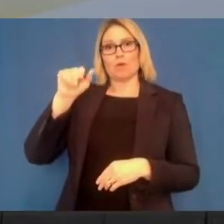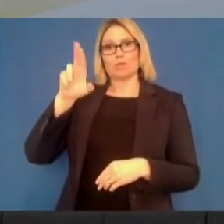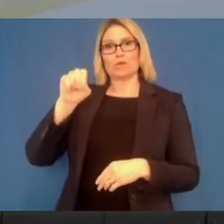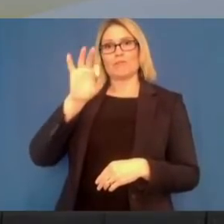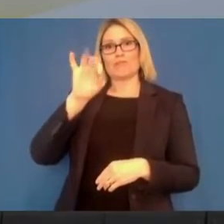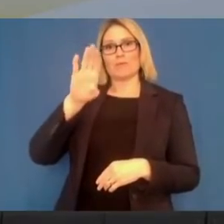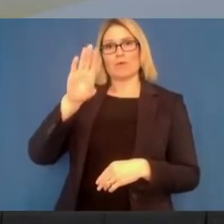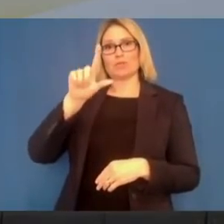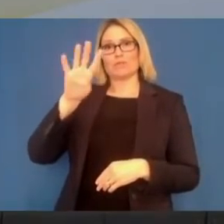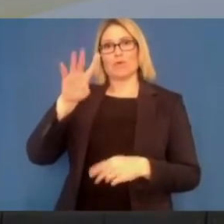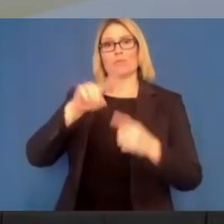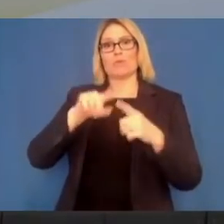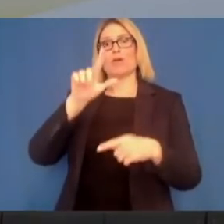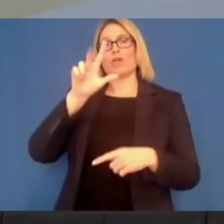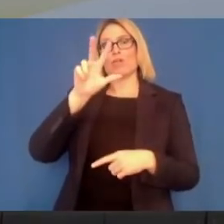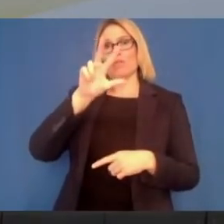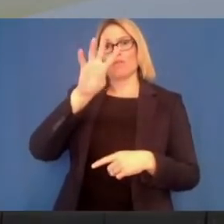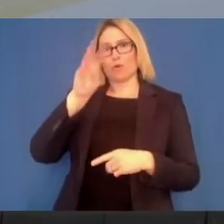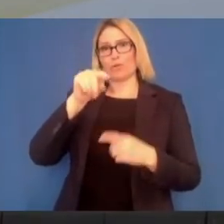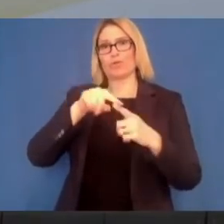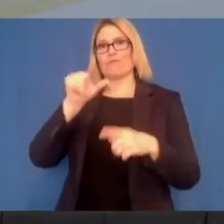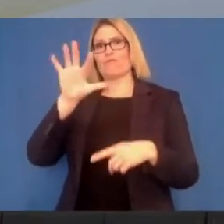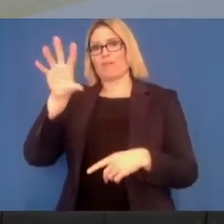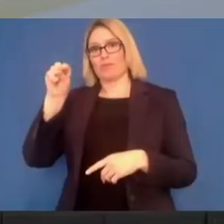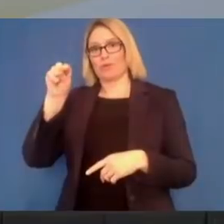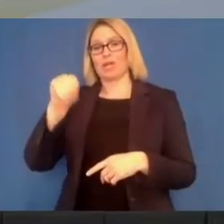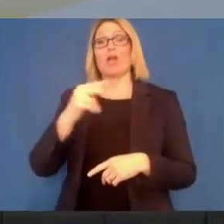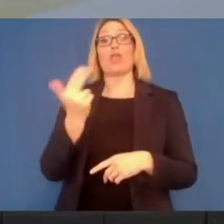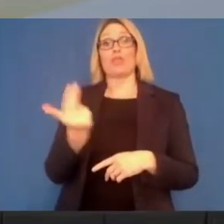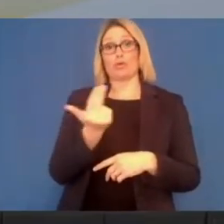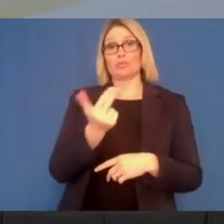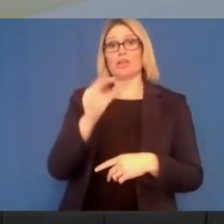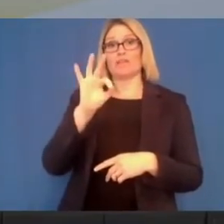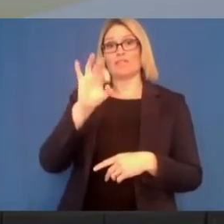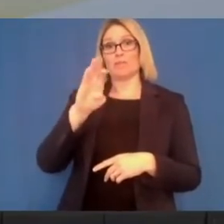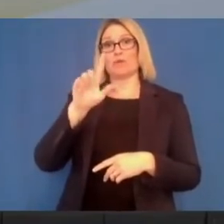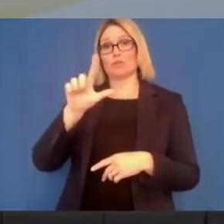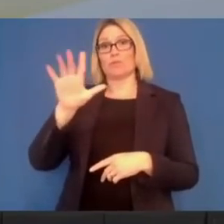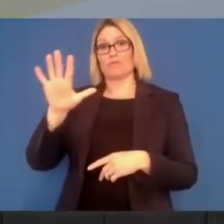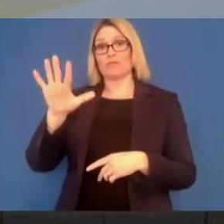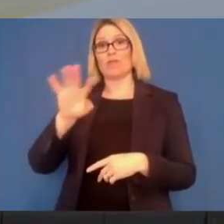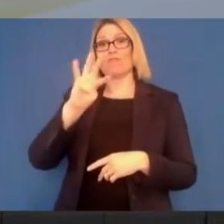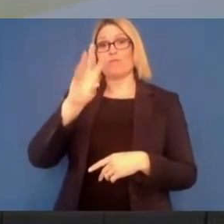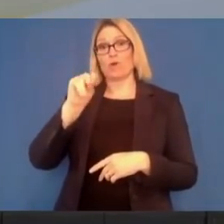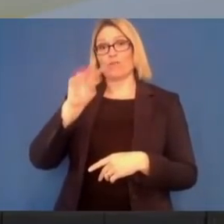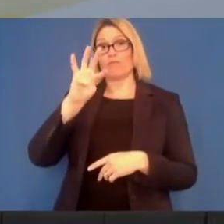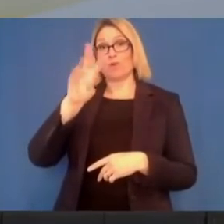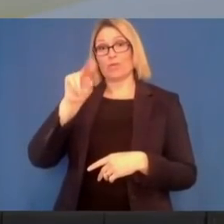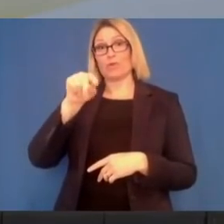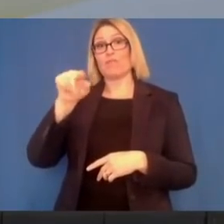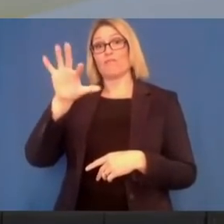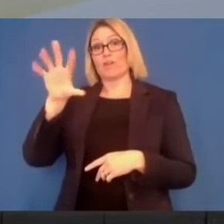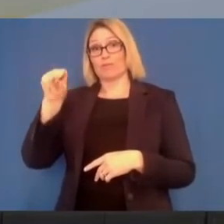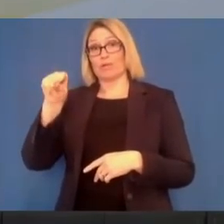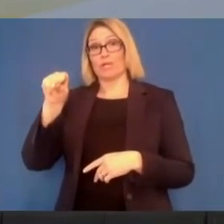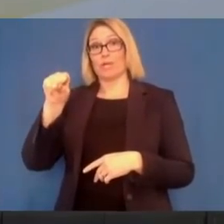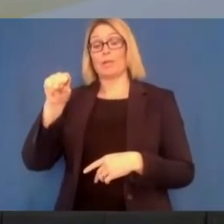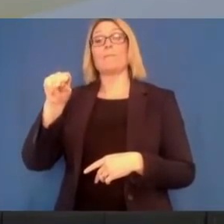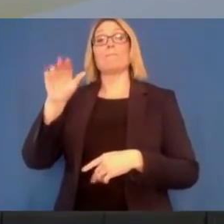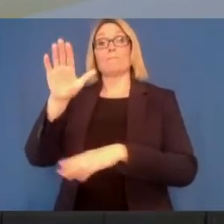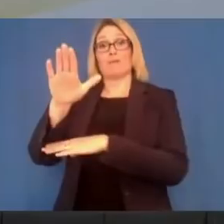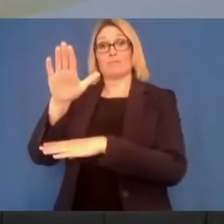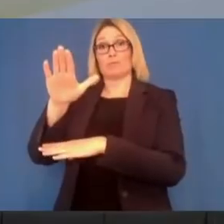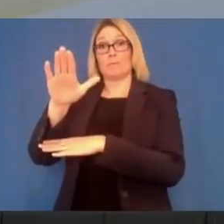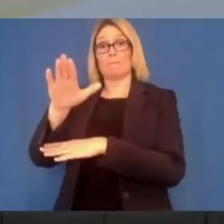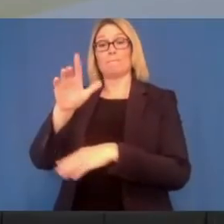between 4:30 and 5:30 p.m., and Thursday, February 25th, between 4:30 and 5:30 p.m. At